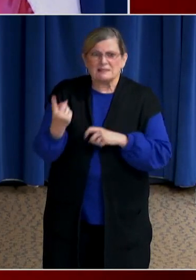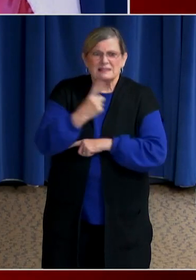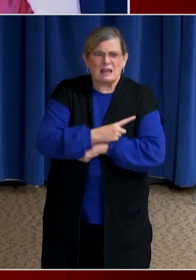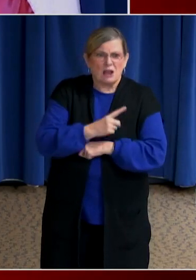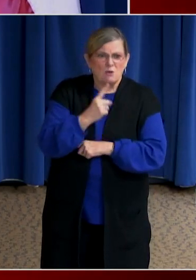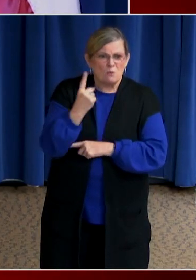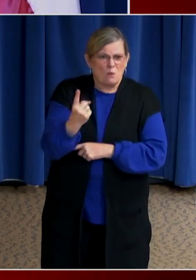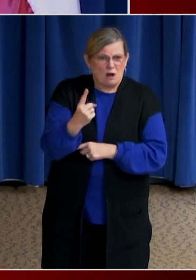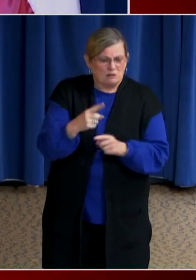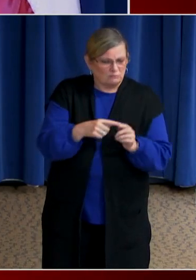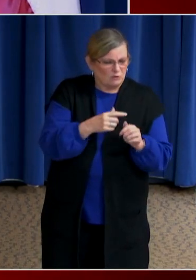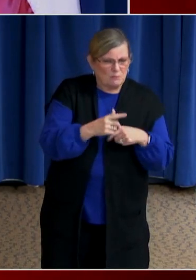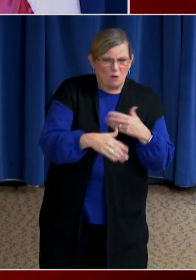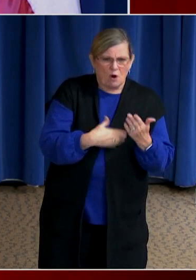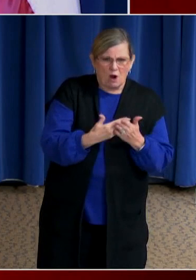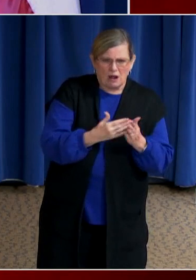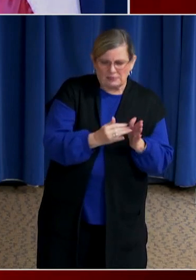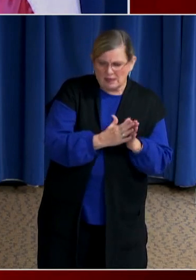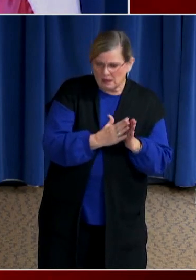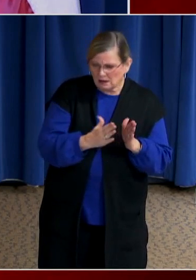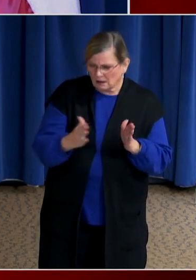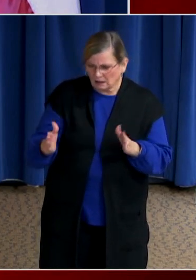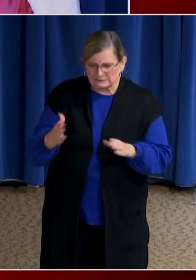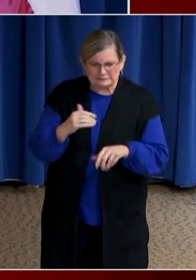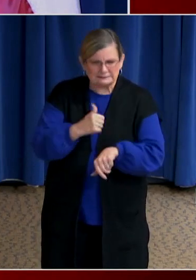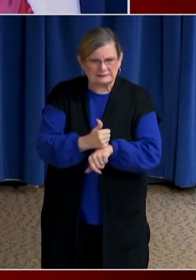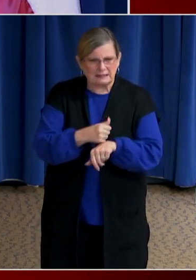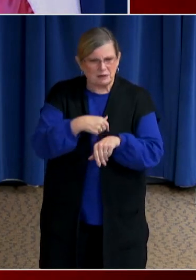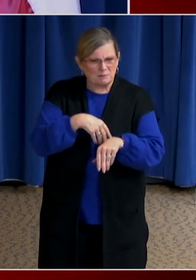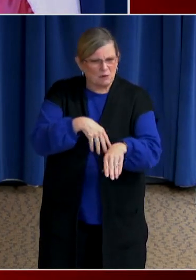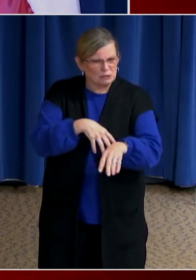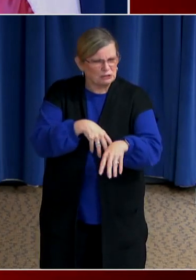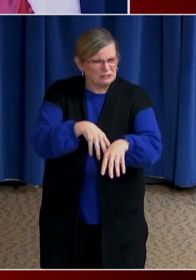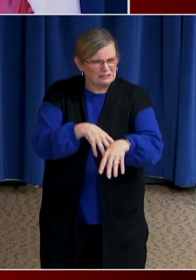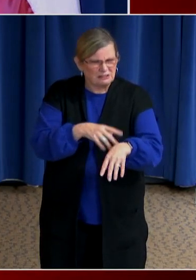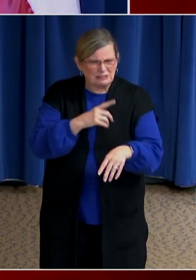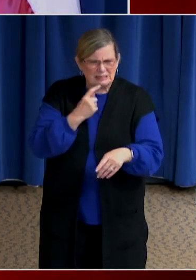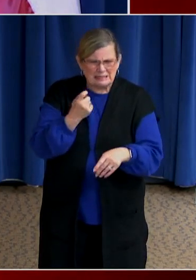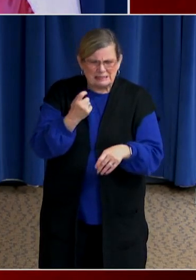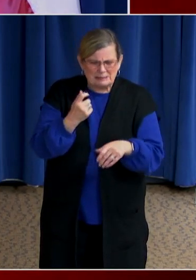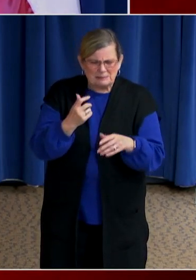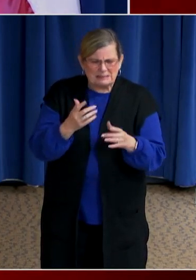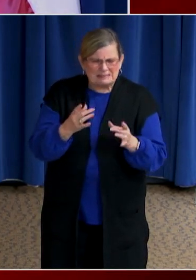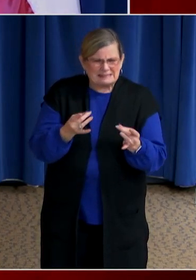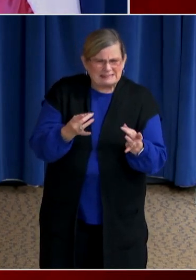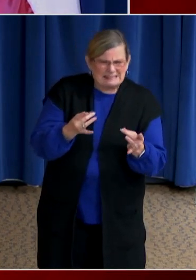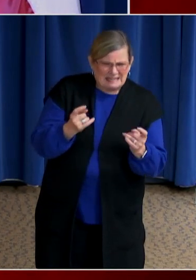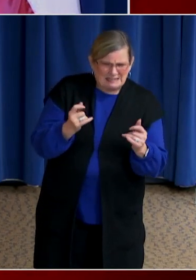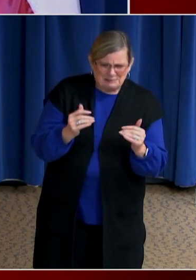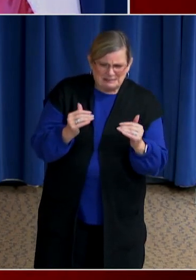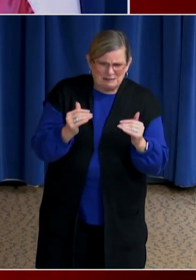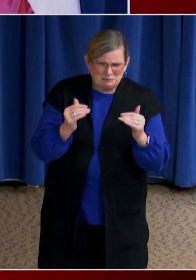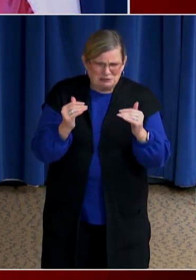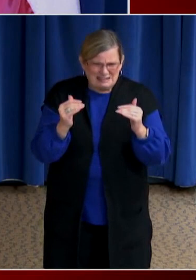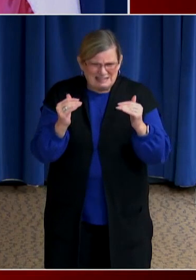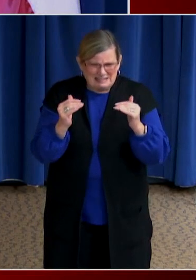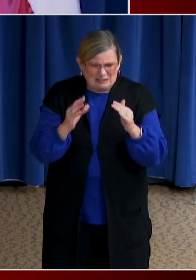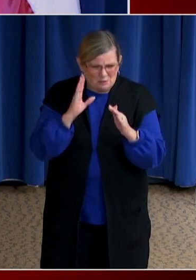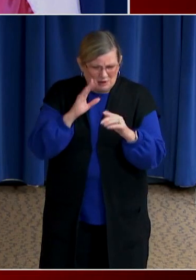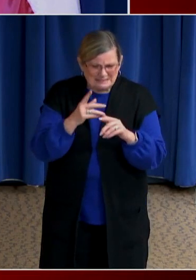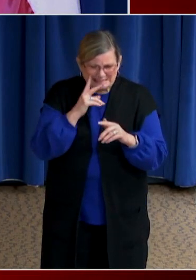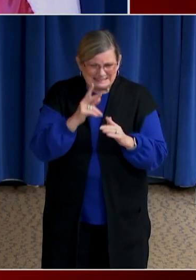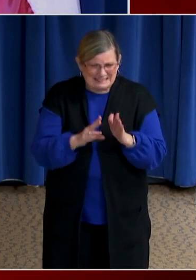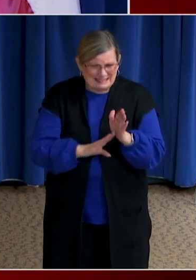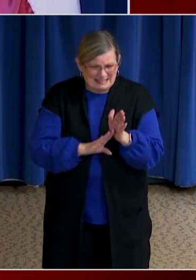of demonstrations. We saw last night tensions got a little high. There's a possibility that tensions can reach that level, if